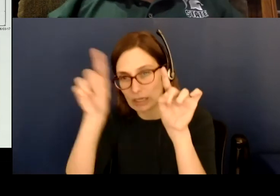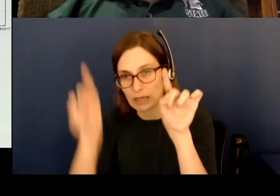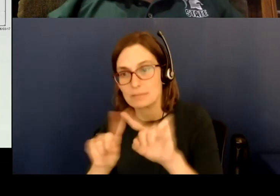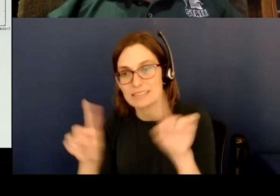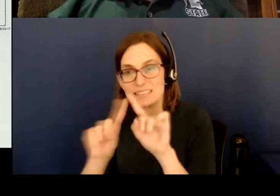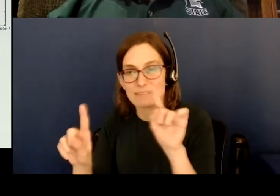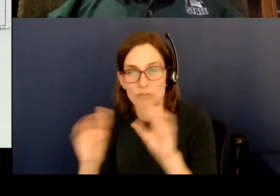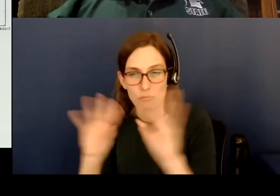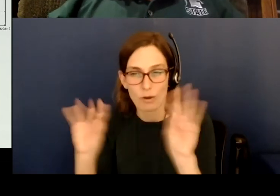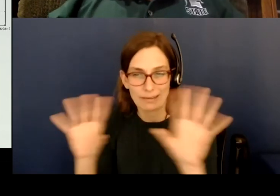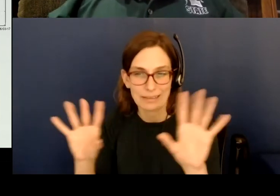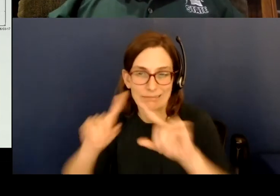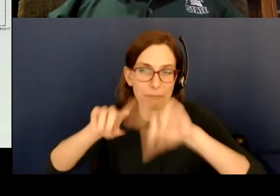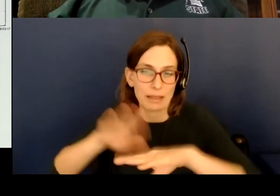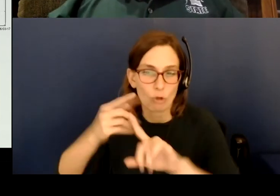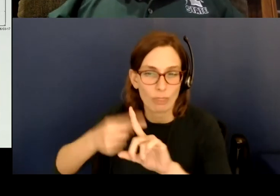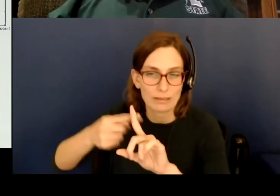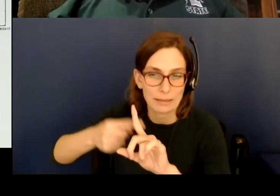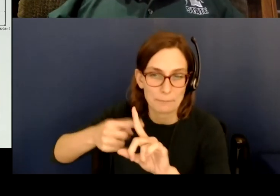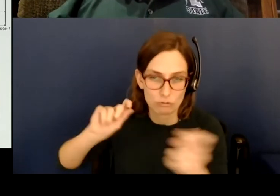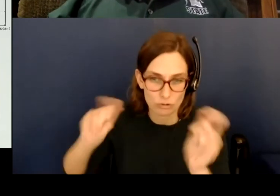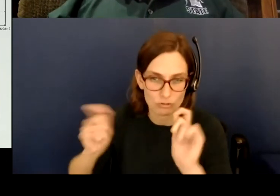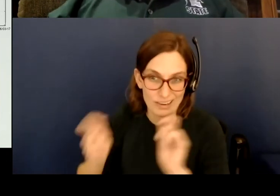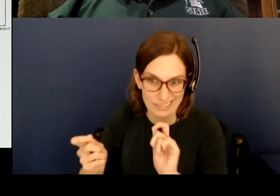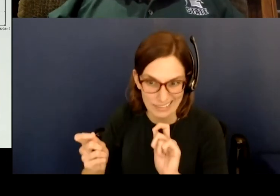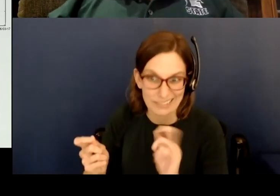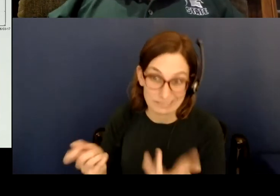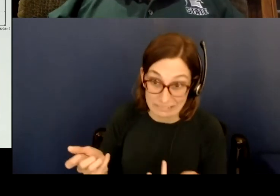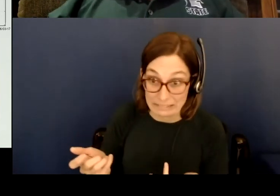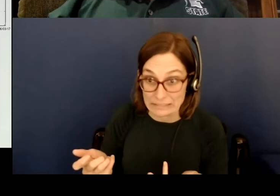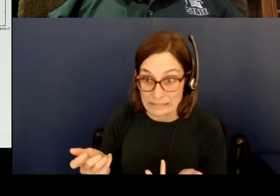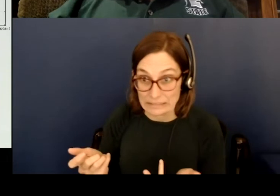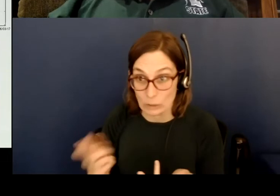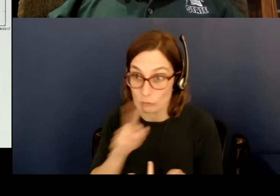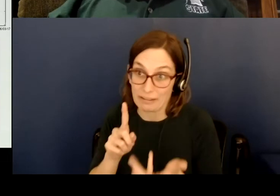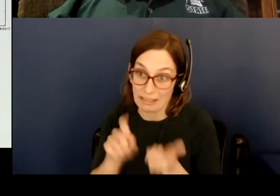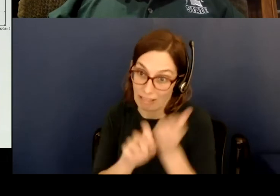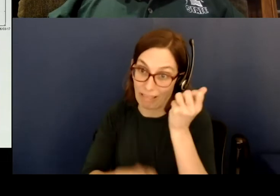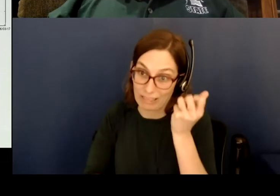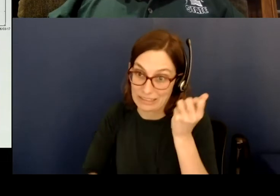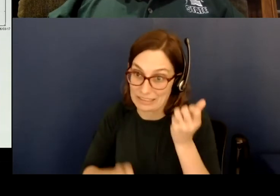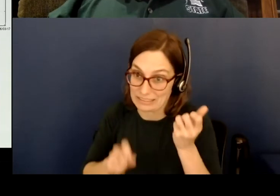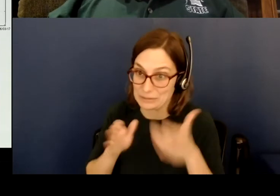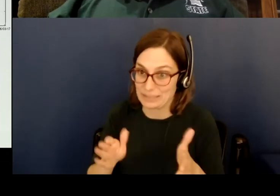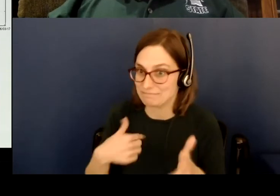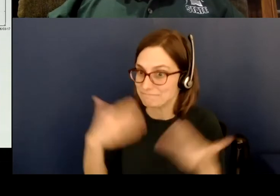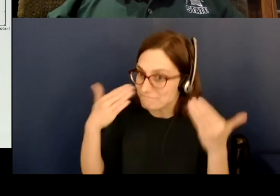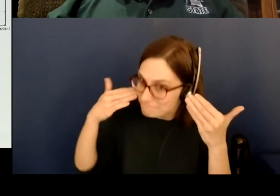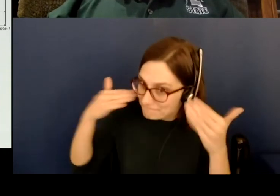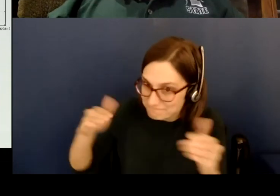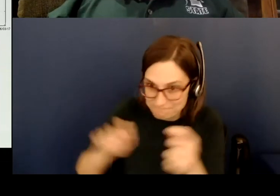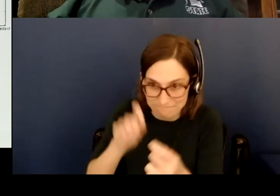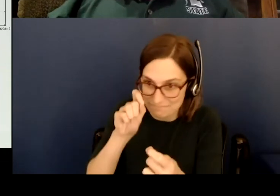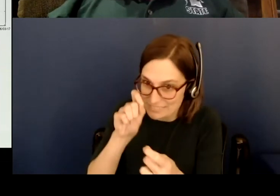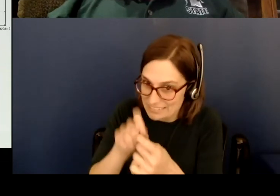temperature changes. So that's a long way of saying that I don't know